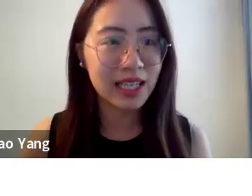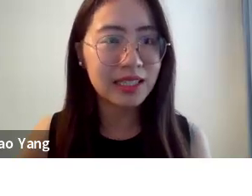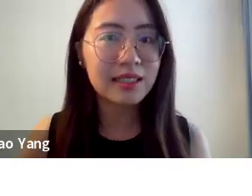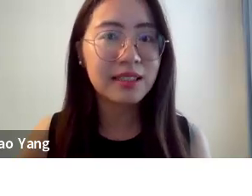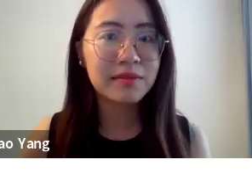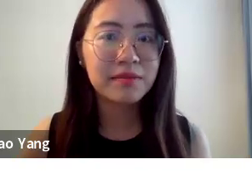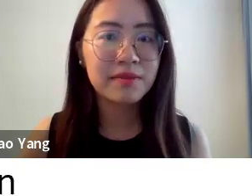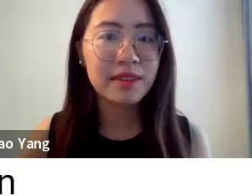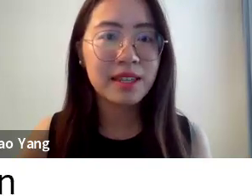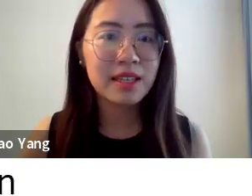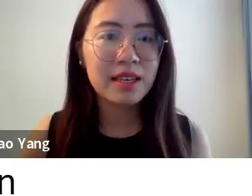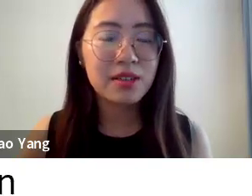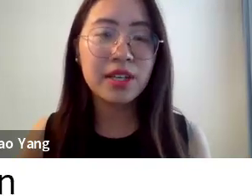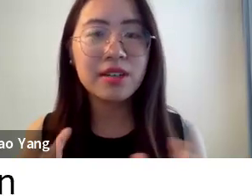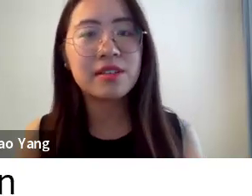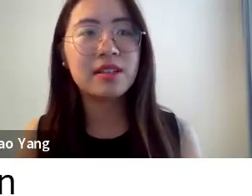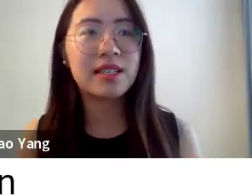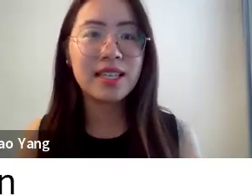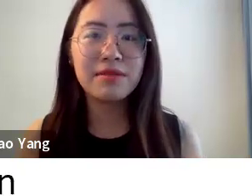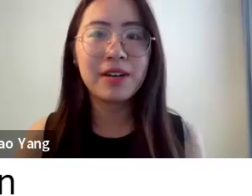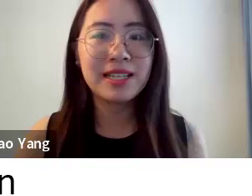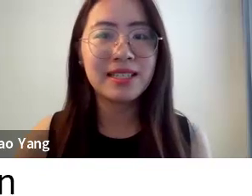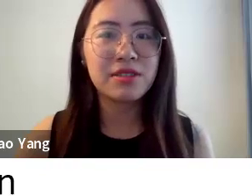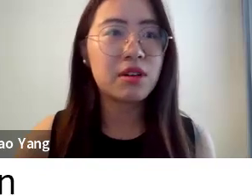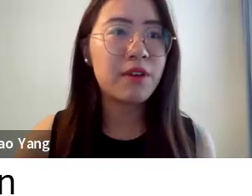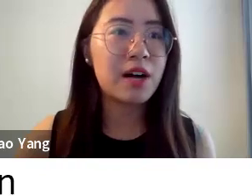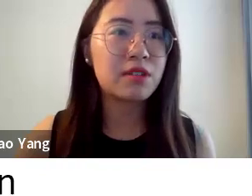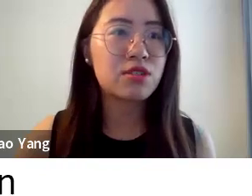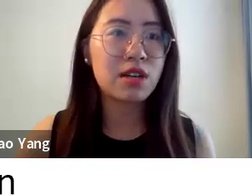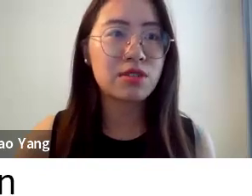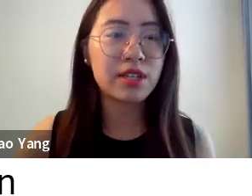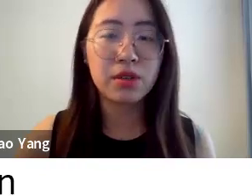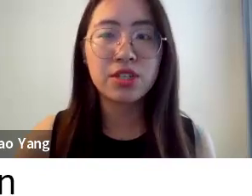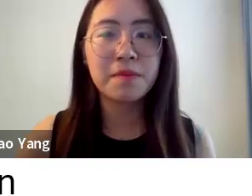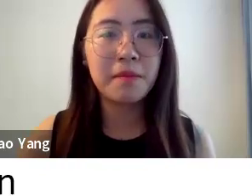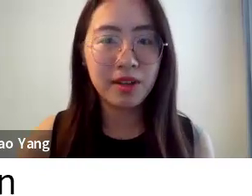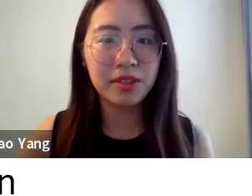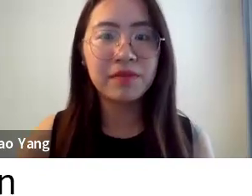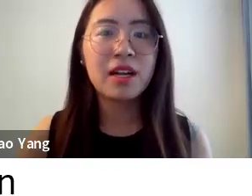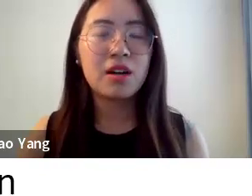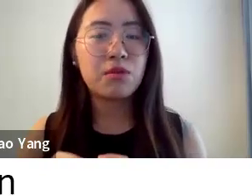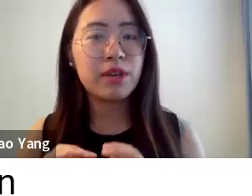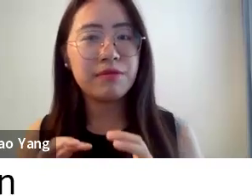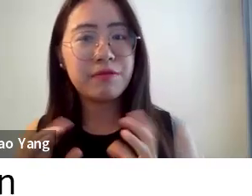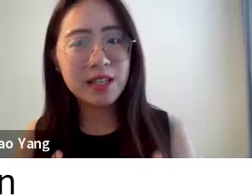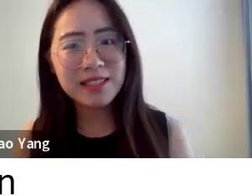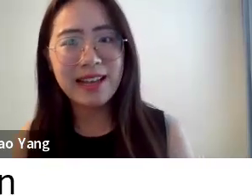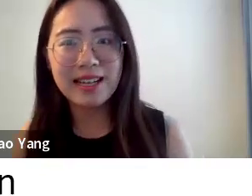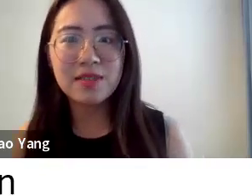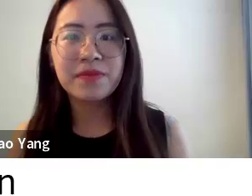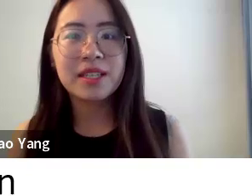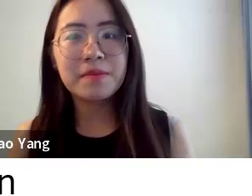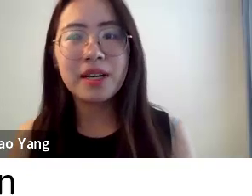imposter thinking. So here is the key findings of our structural equation model. We